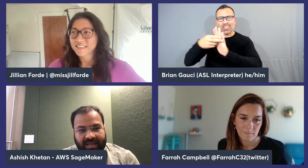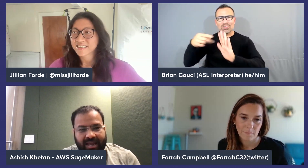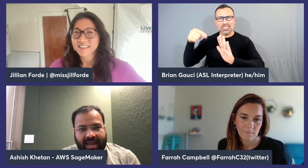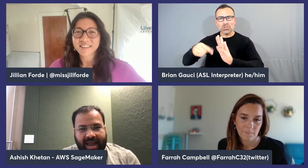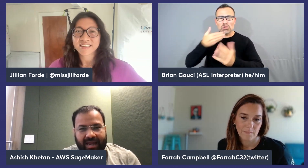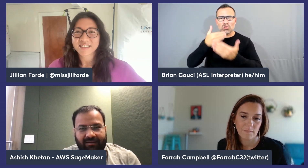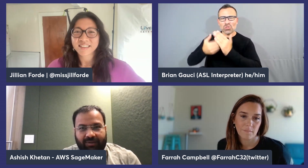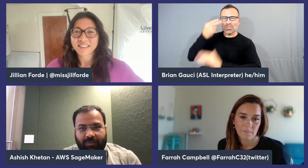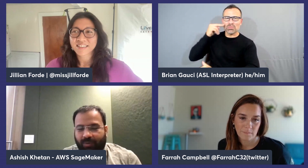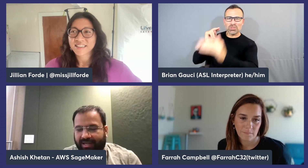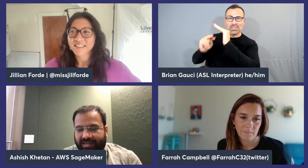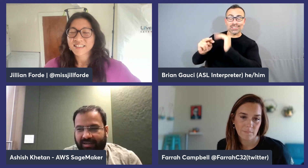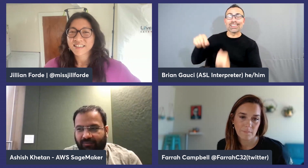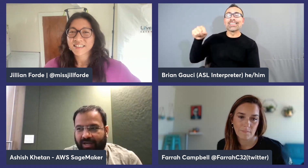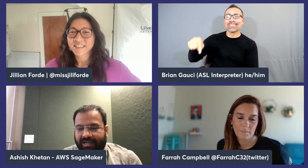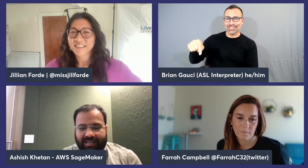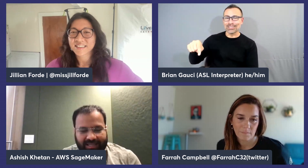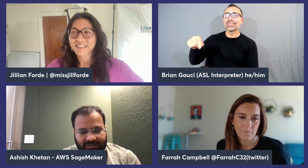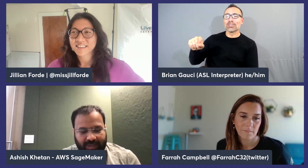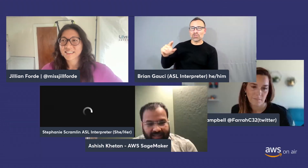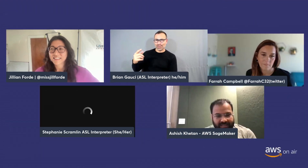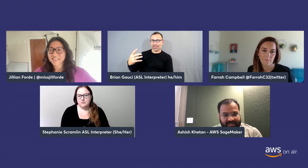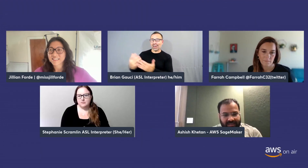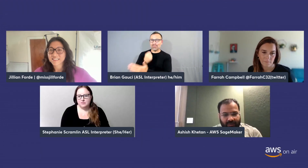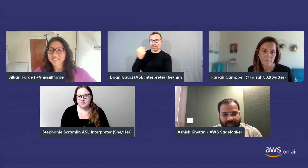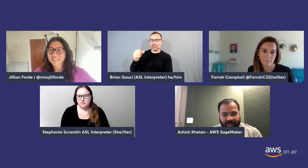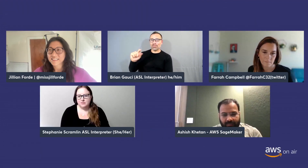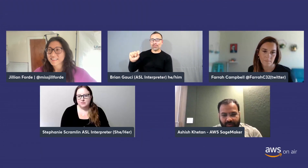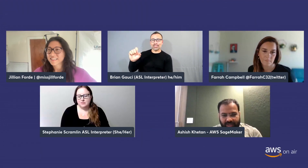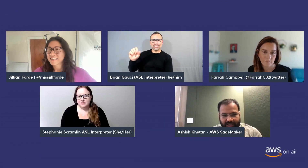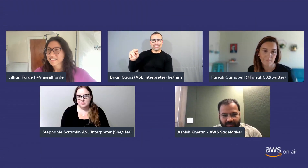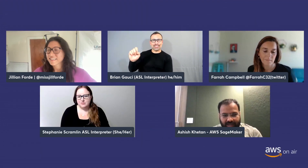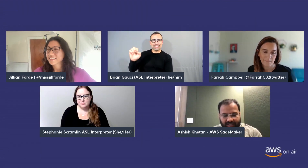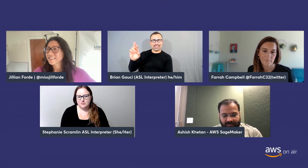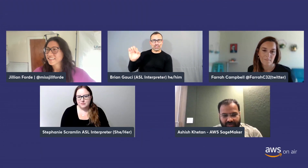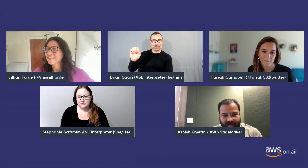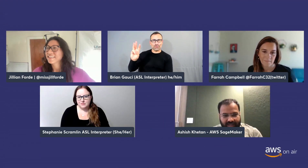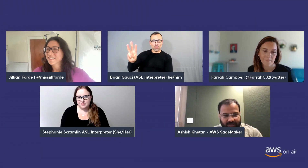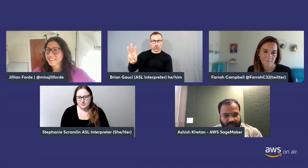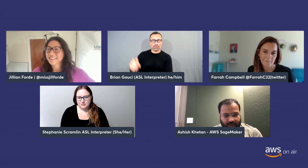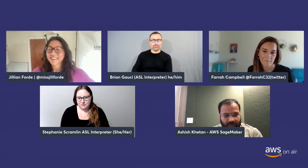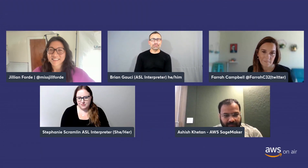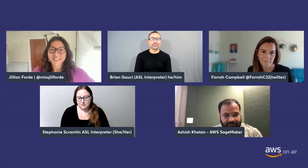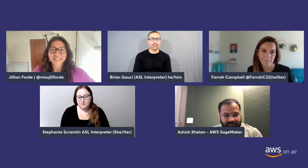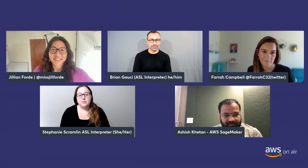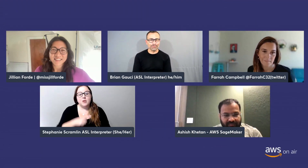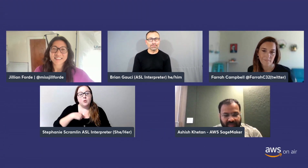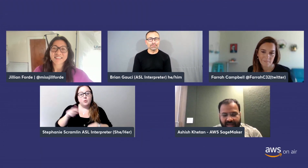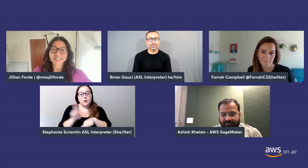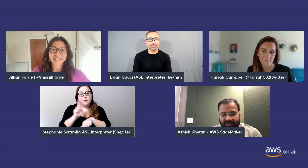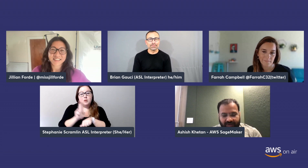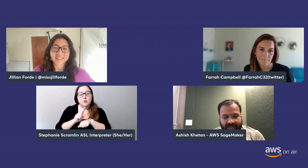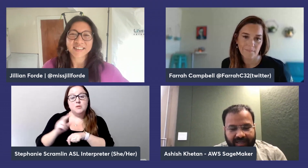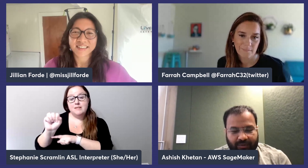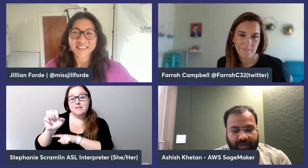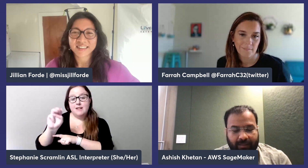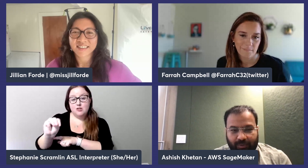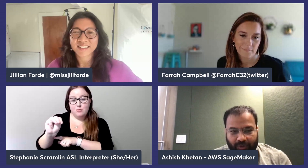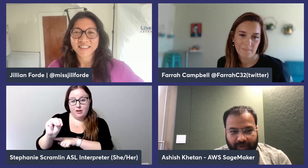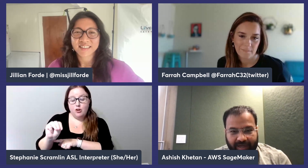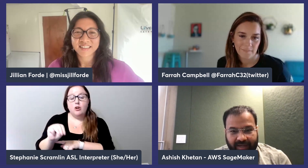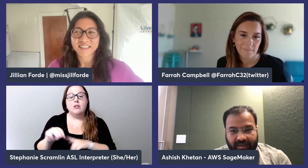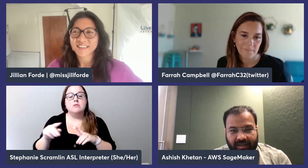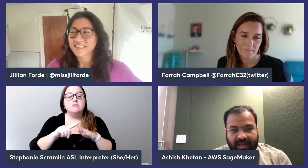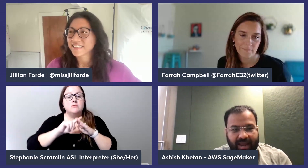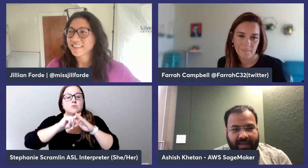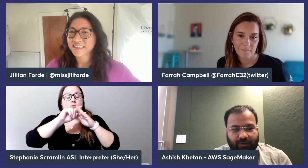comes. And we provide it in a one-click experience. You can come to Sagemaker Jumpstart Studio, and with a one-click, you can upload